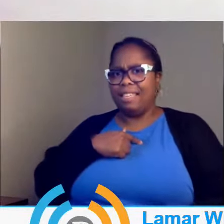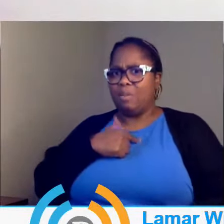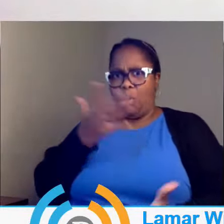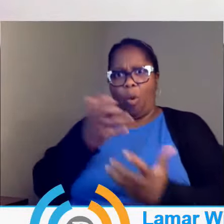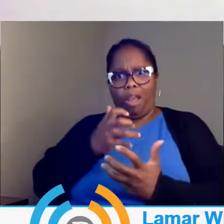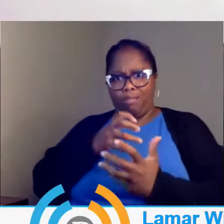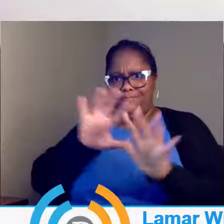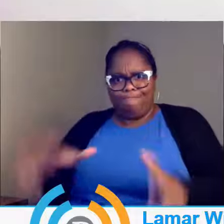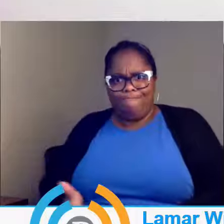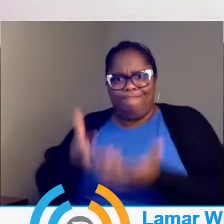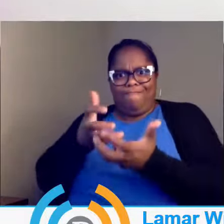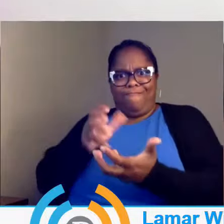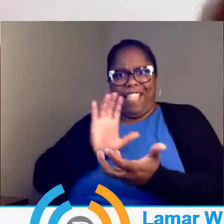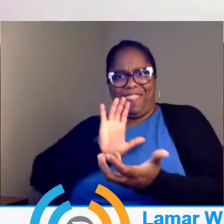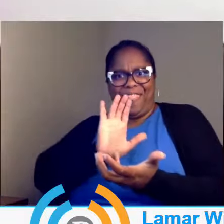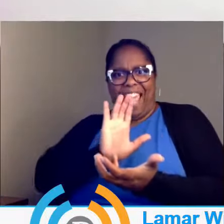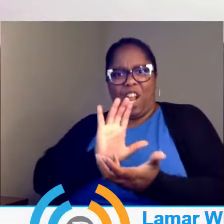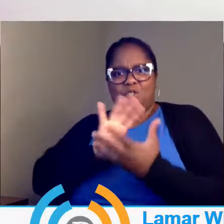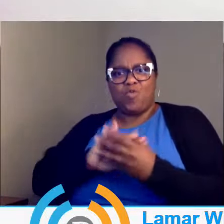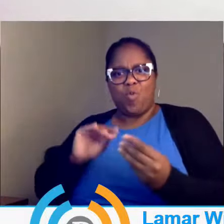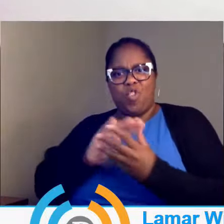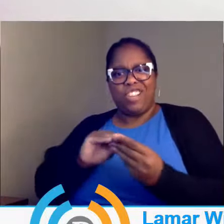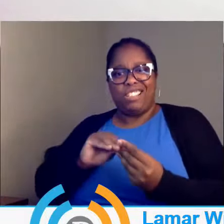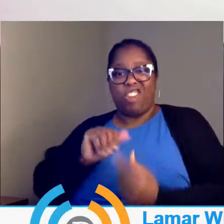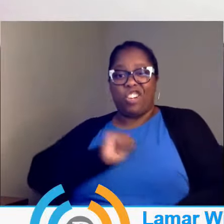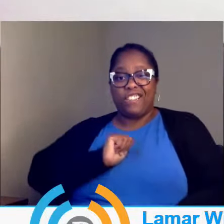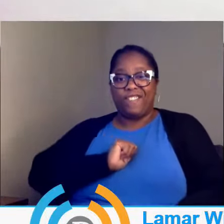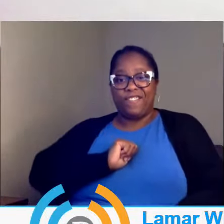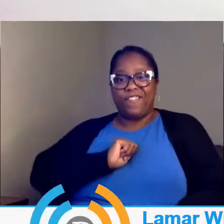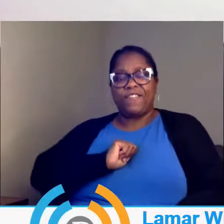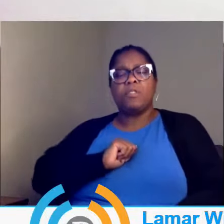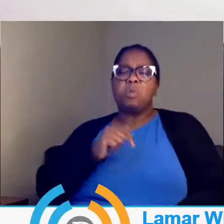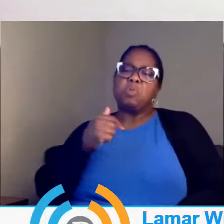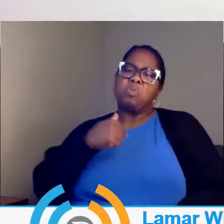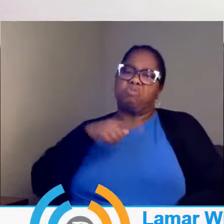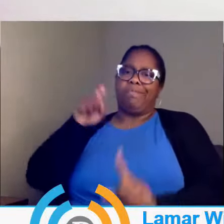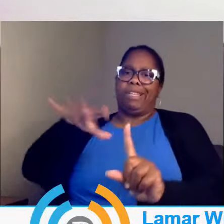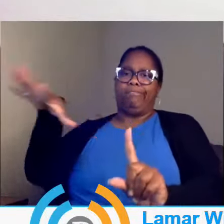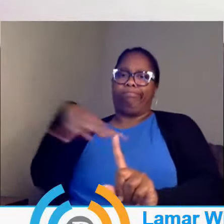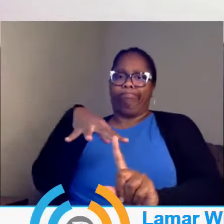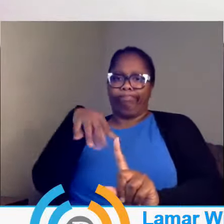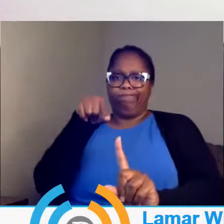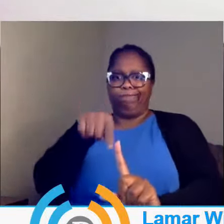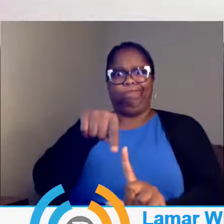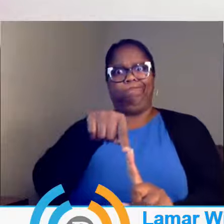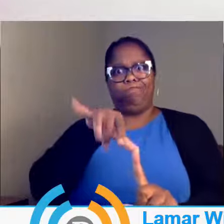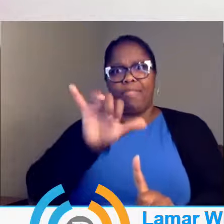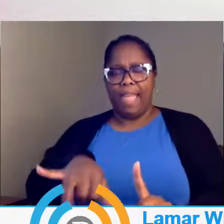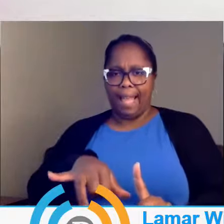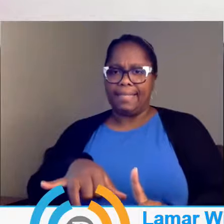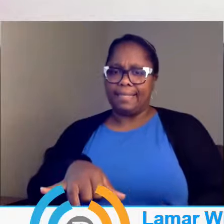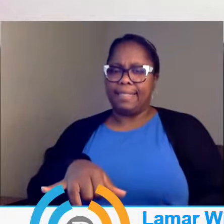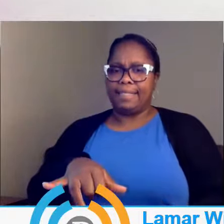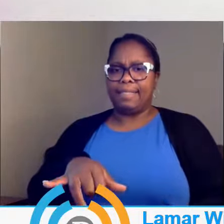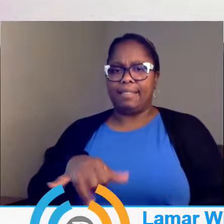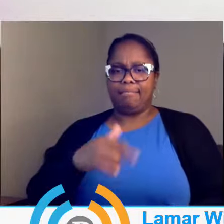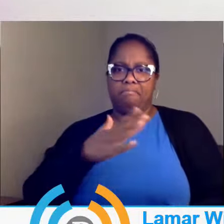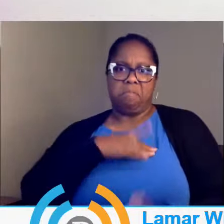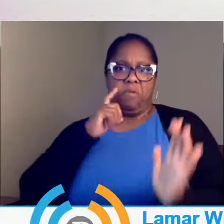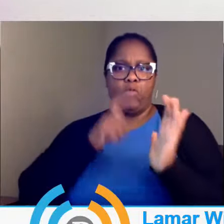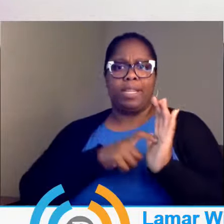our own, and so I would highlight that as just like what I've witnessed.